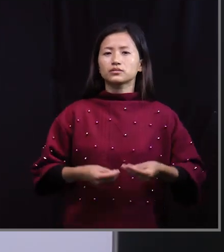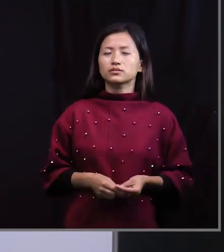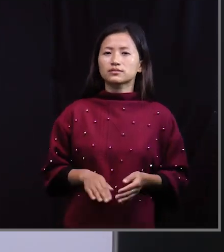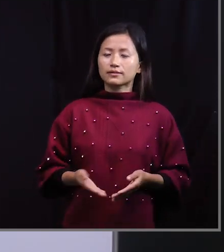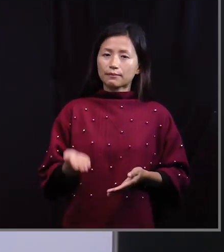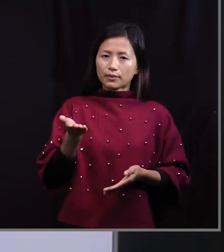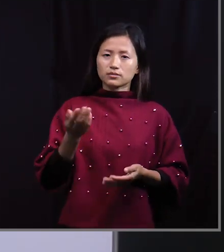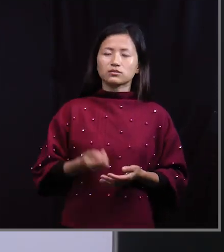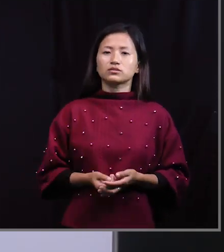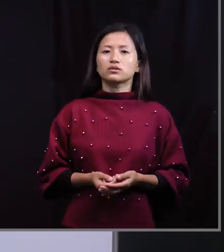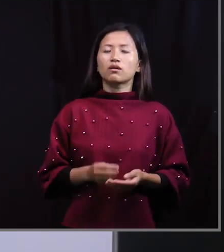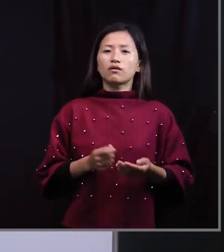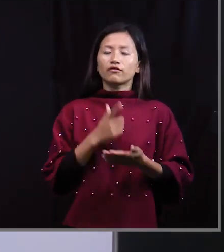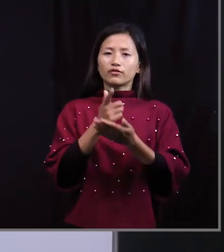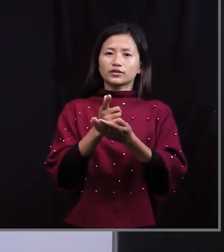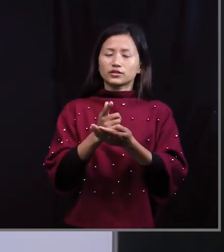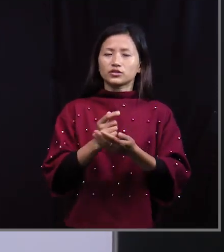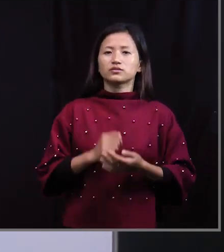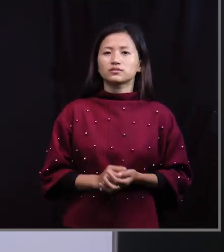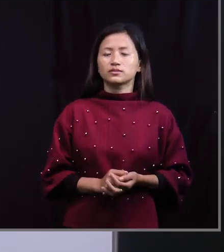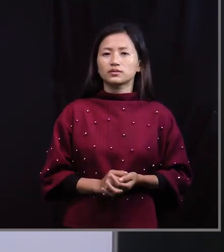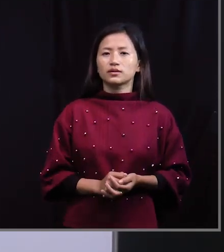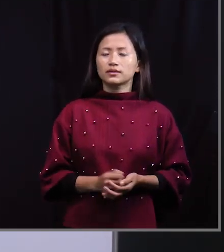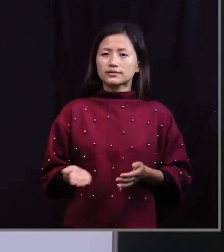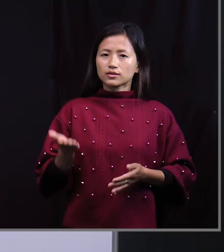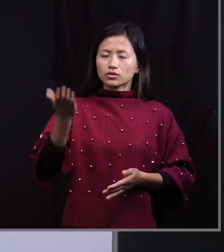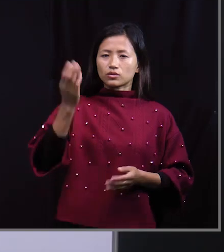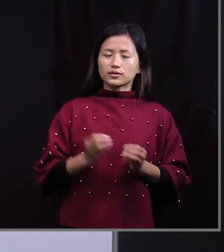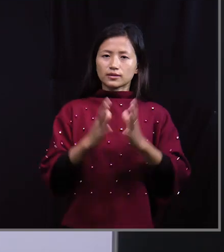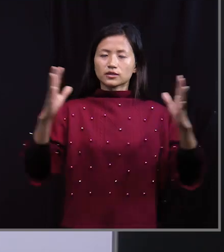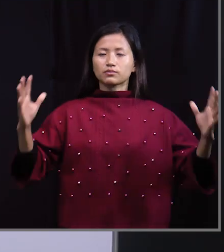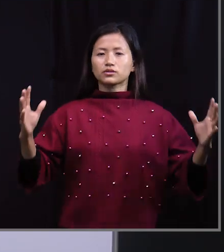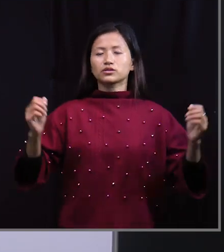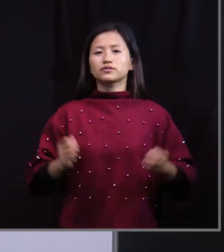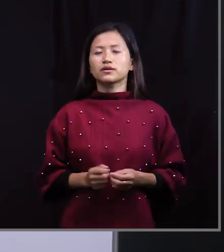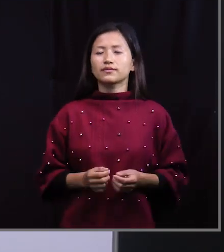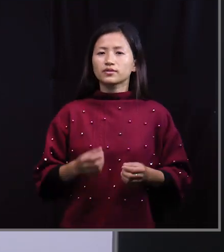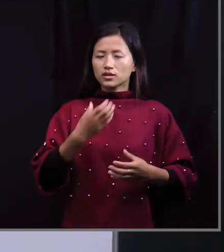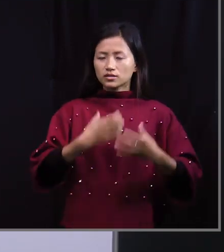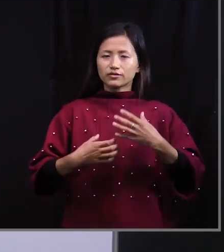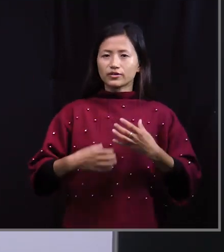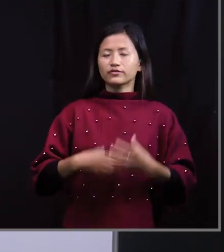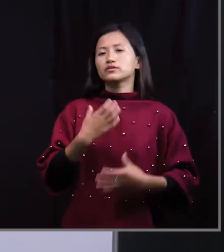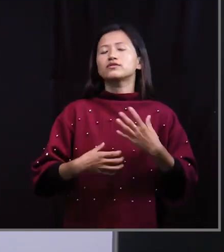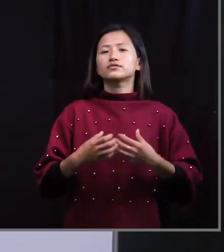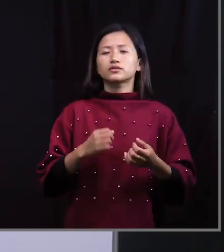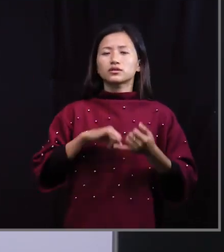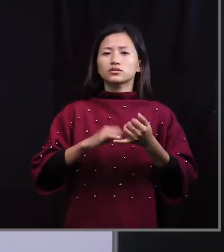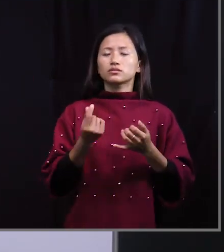on finance, and finance is required for your growth and expansion, as well as survival of